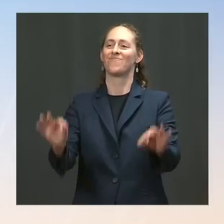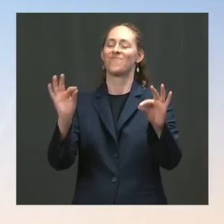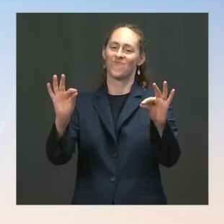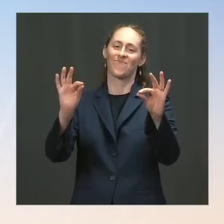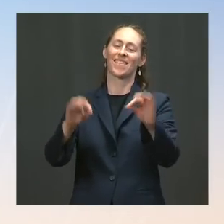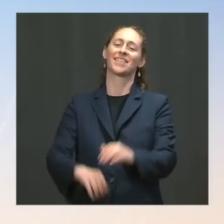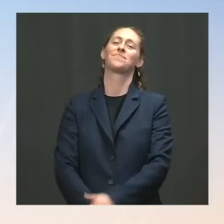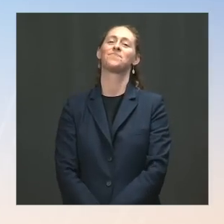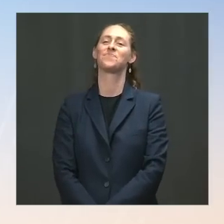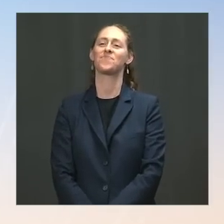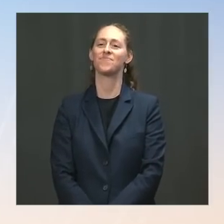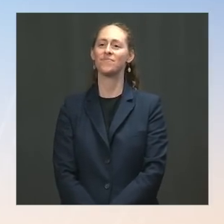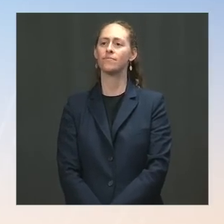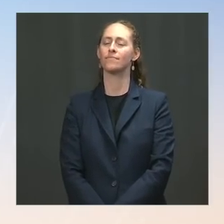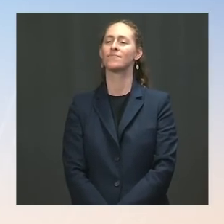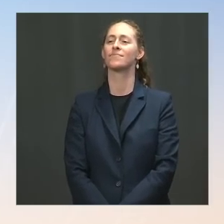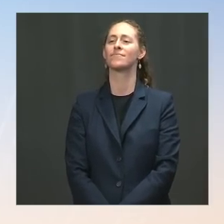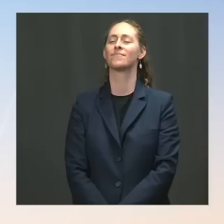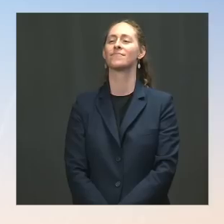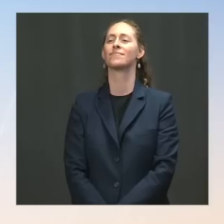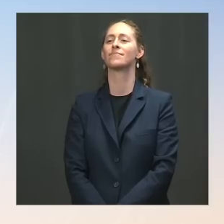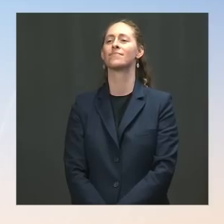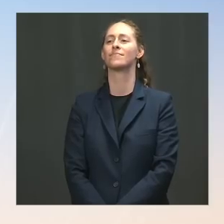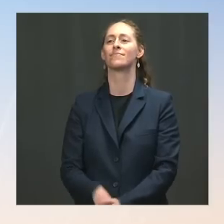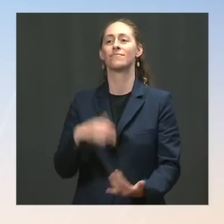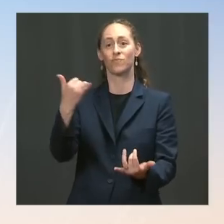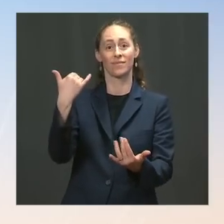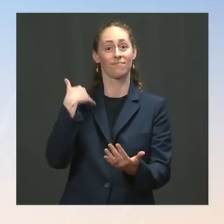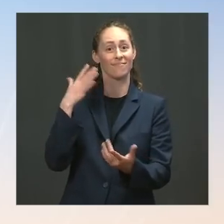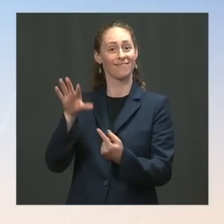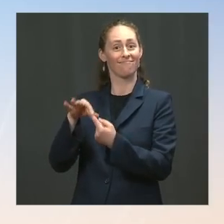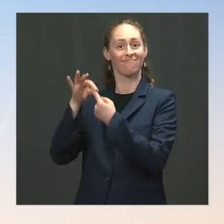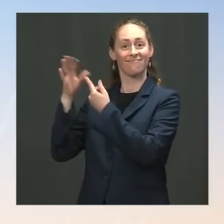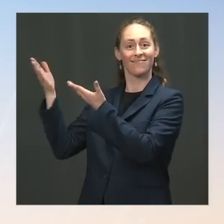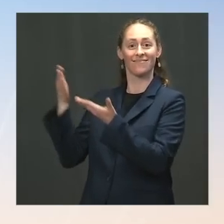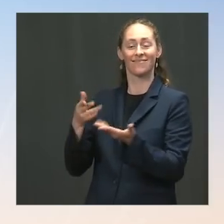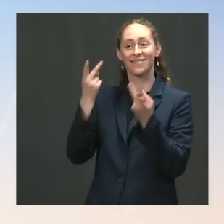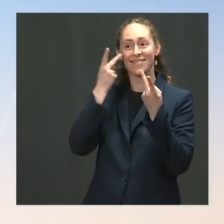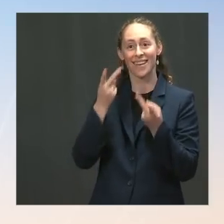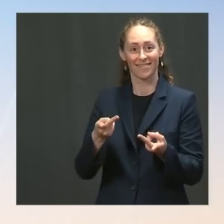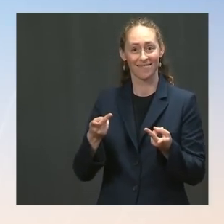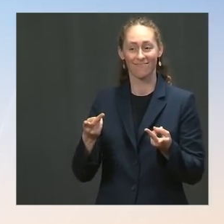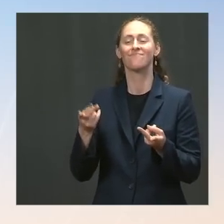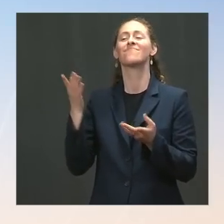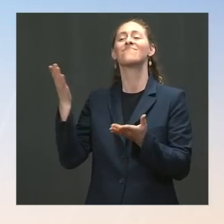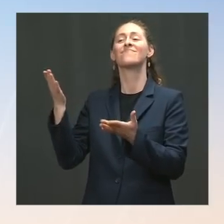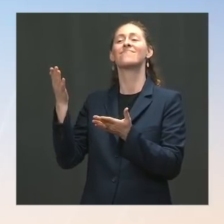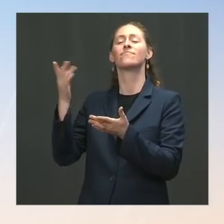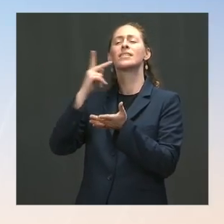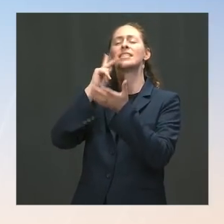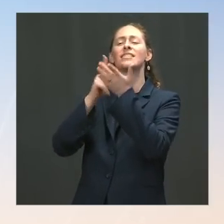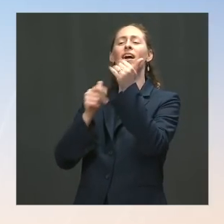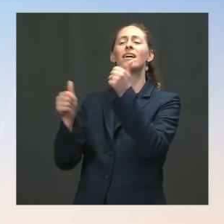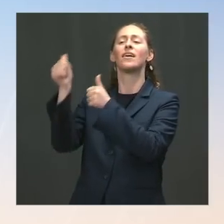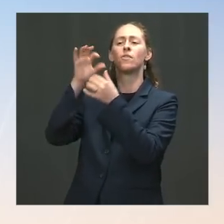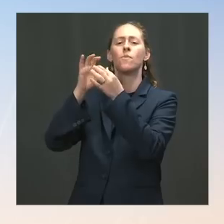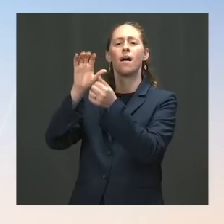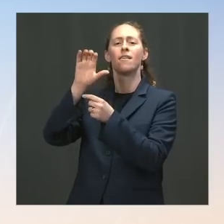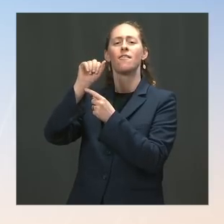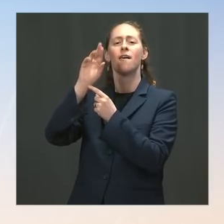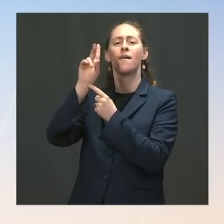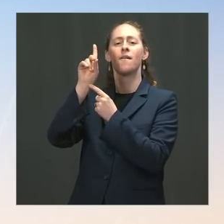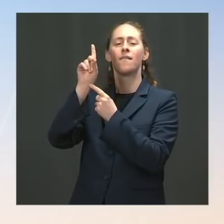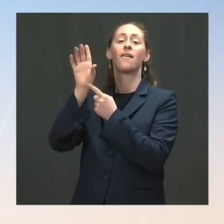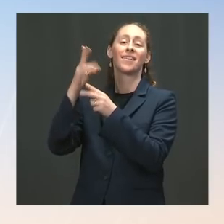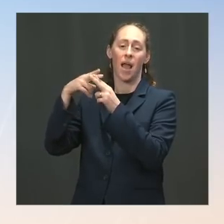Today, we have another great guest joining us in the briefing room, Secretary Cardona. As a mother of two little children